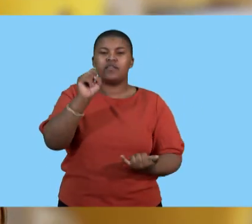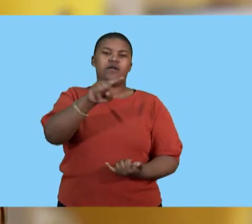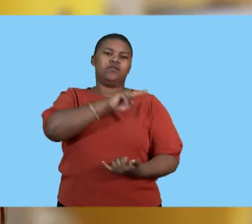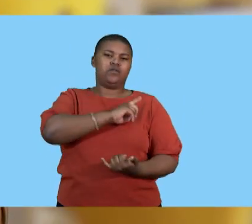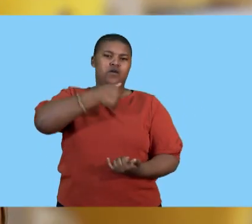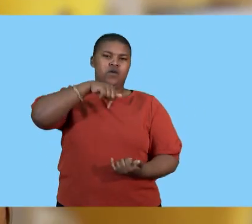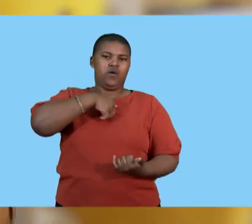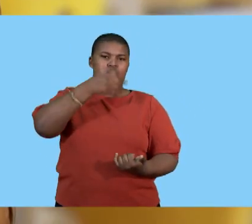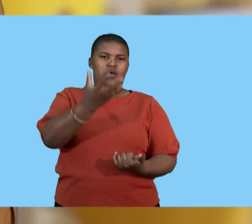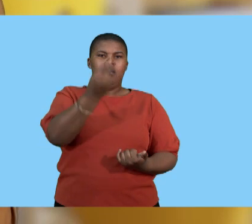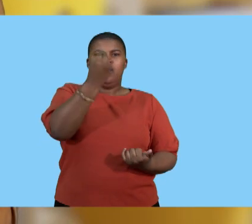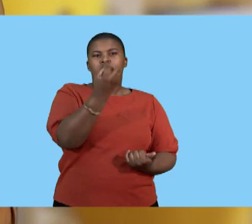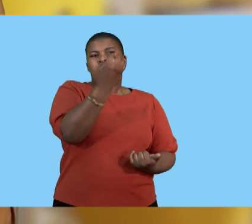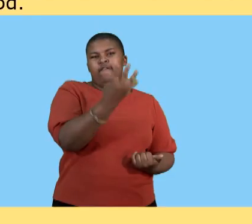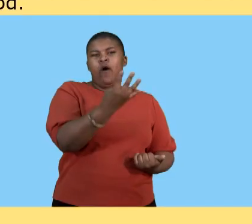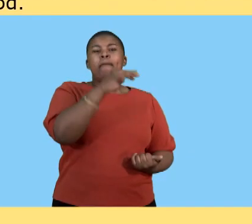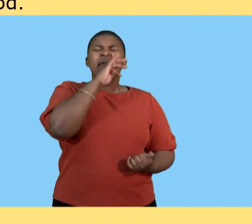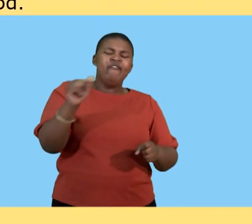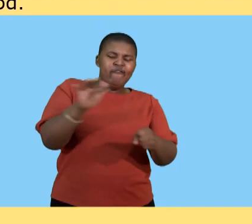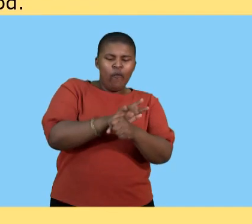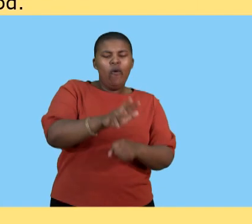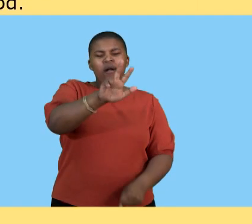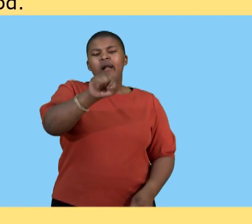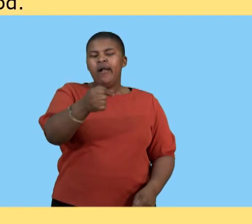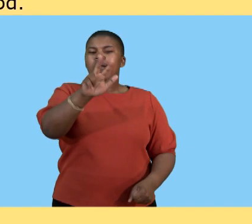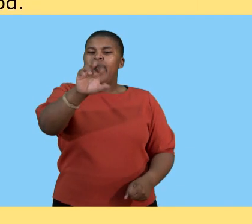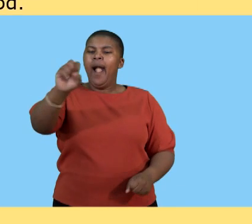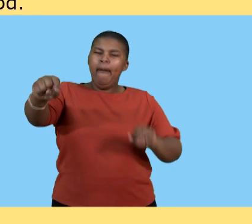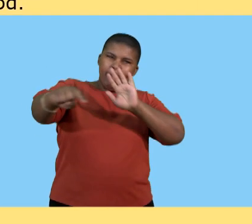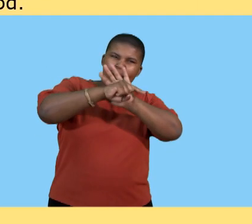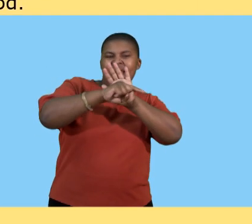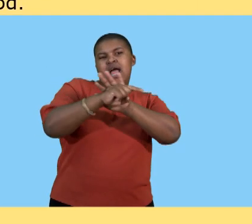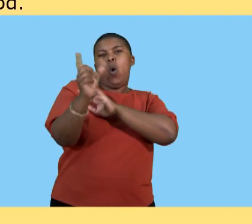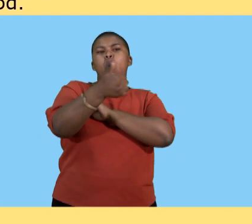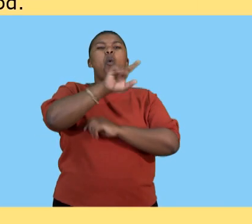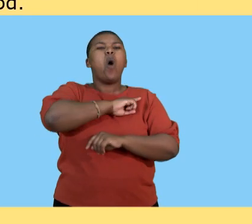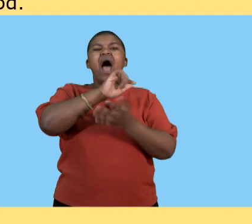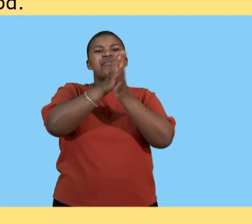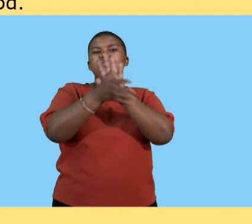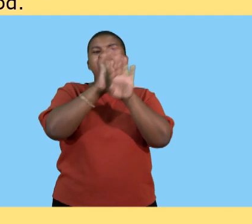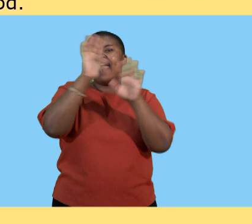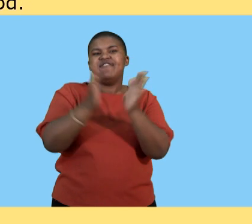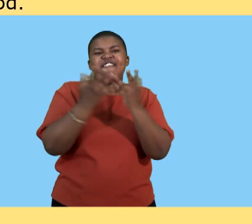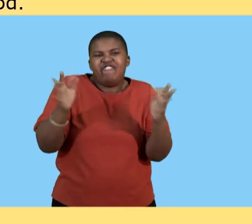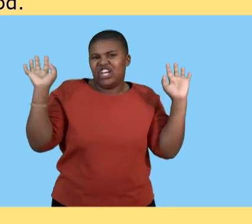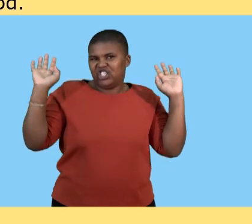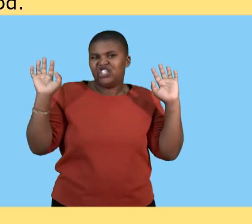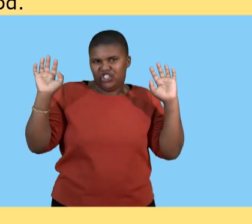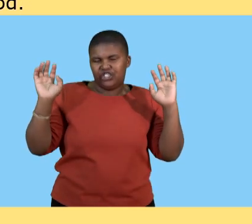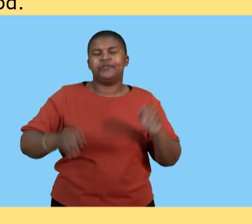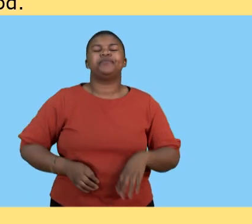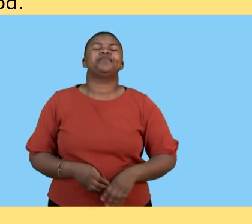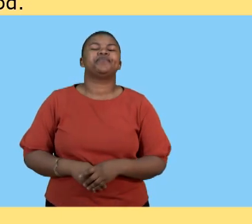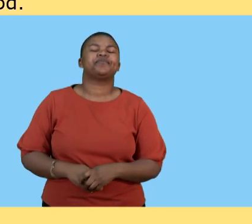destroyed, it is wiser that we come and subtract the full amount. So we come and we subtract the full amount of the